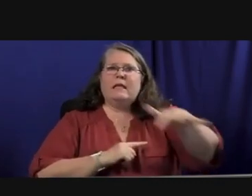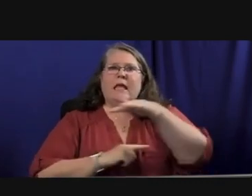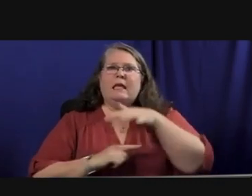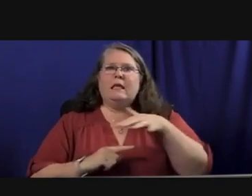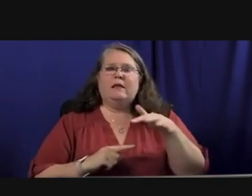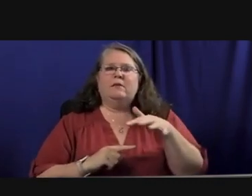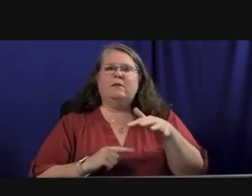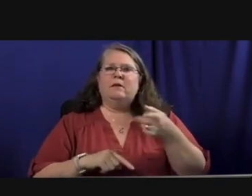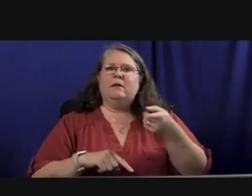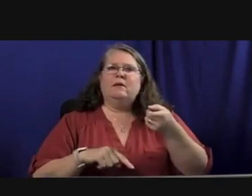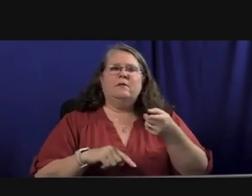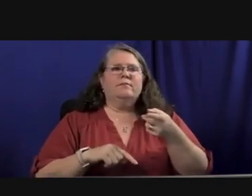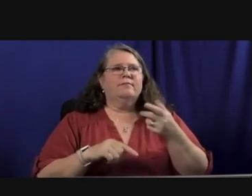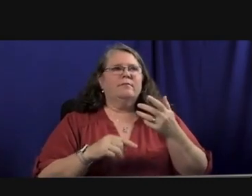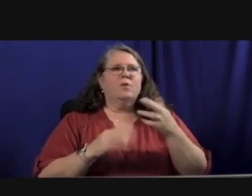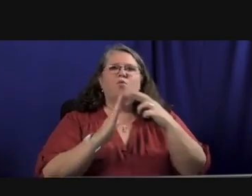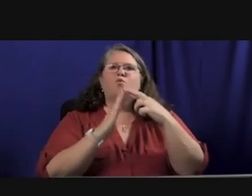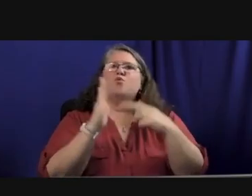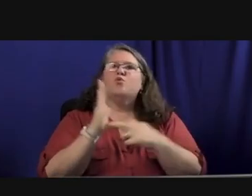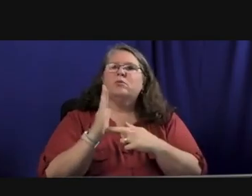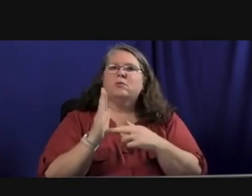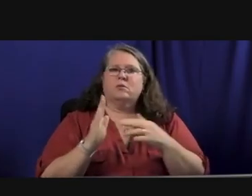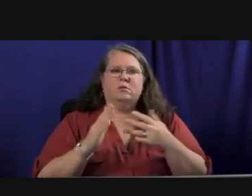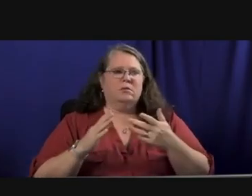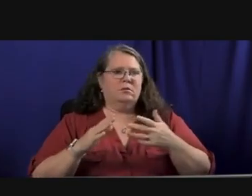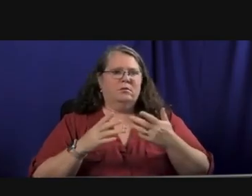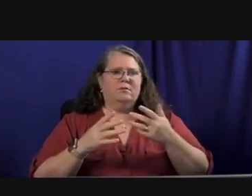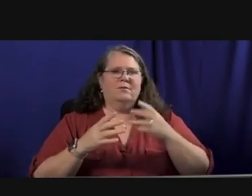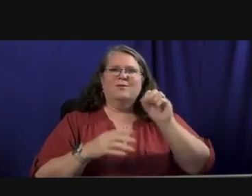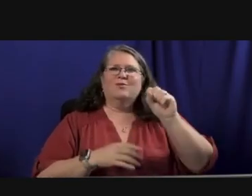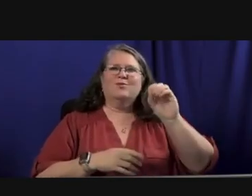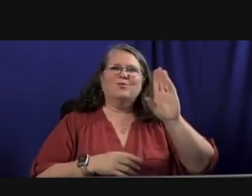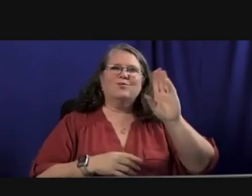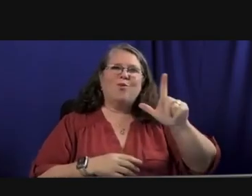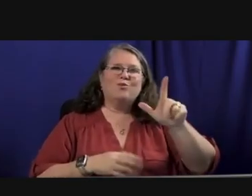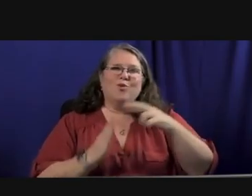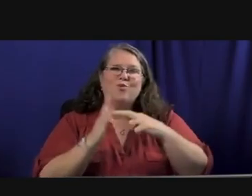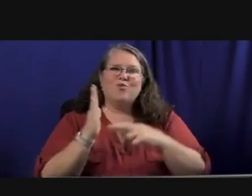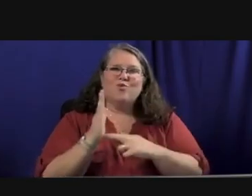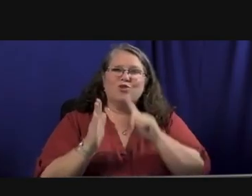professional environment. So